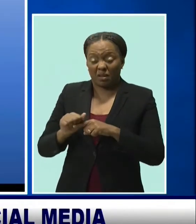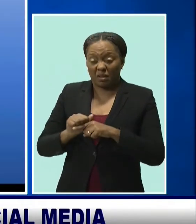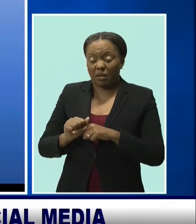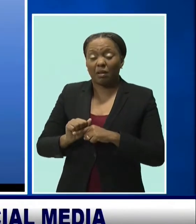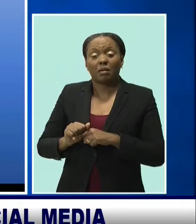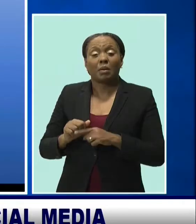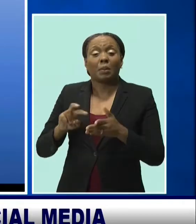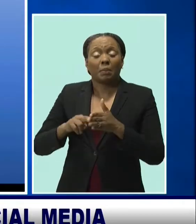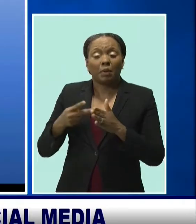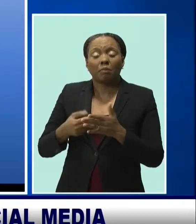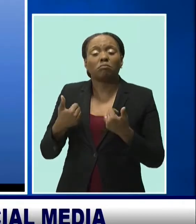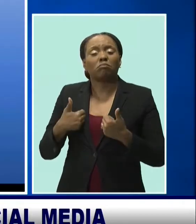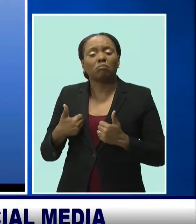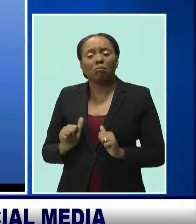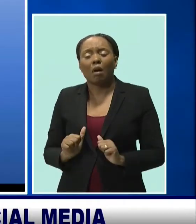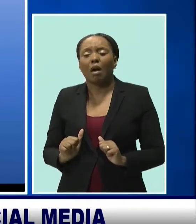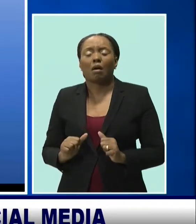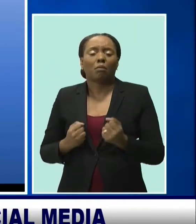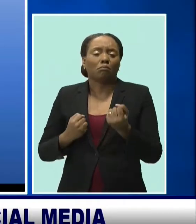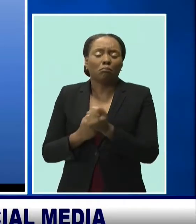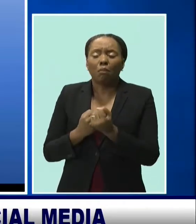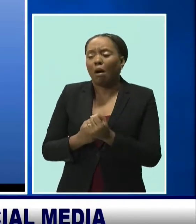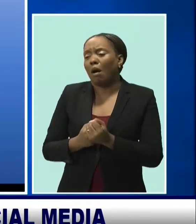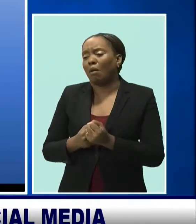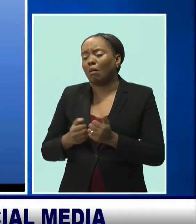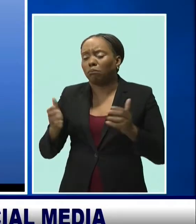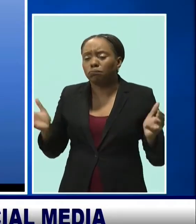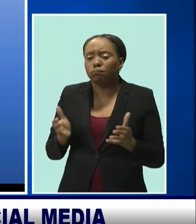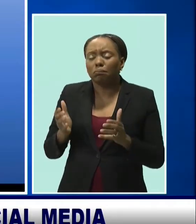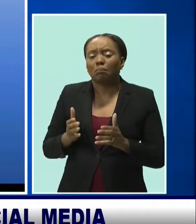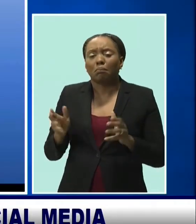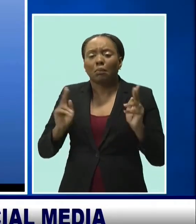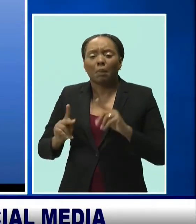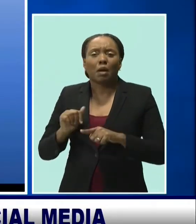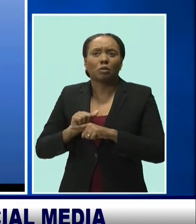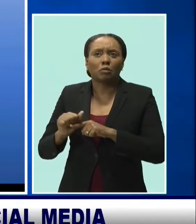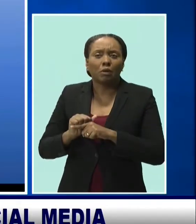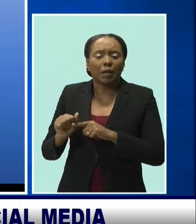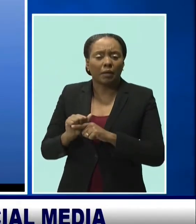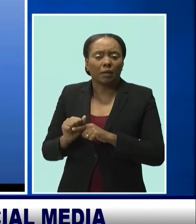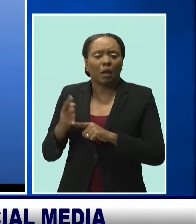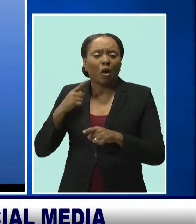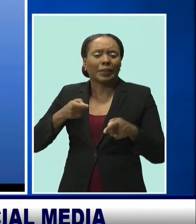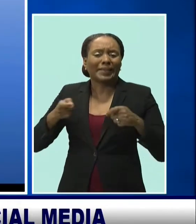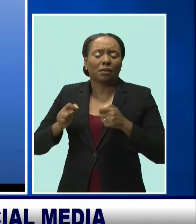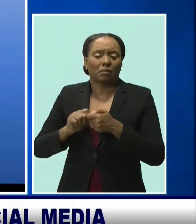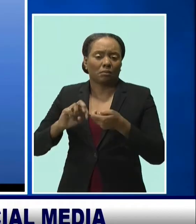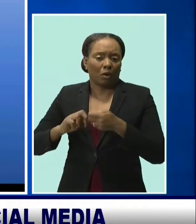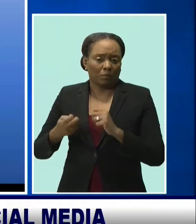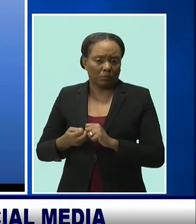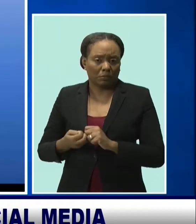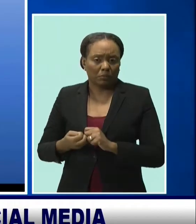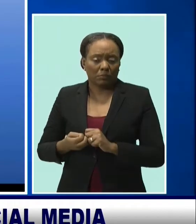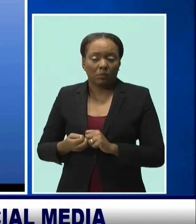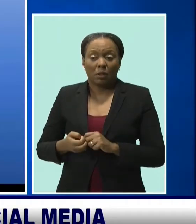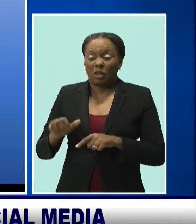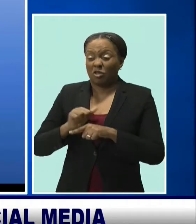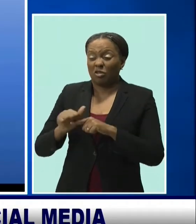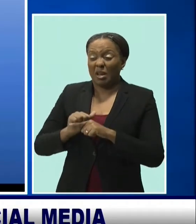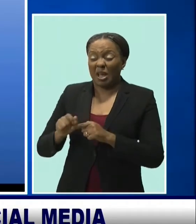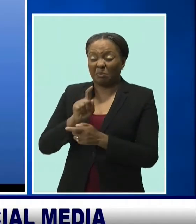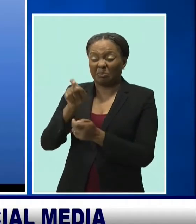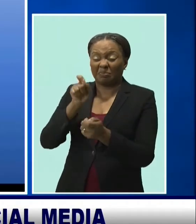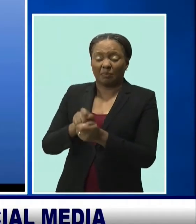our effort and commitment. This training was designed specifically for law enforcement officers. It builds